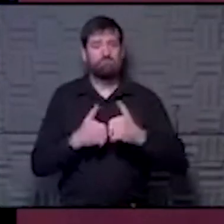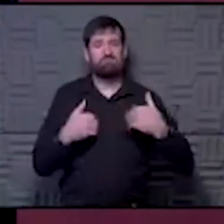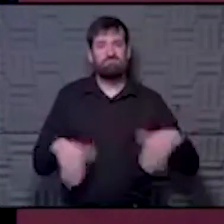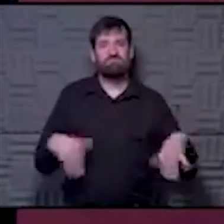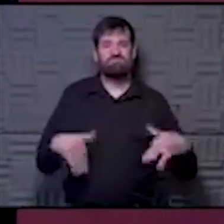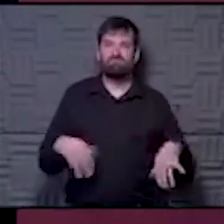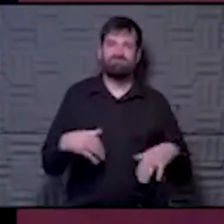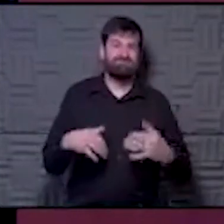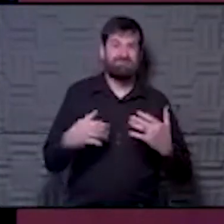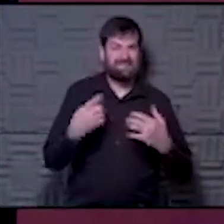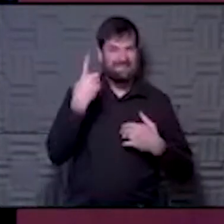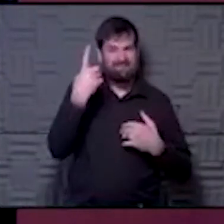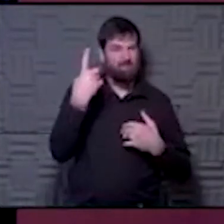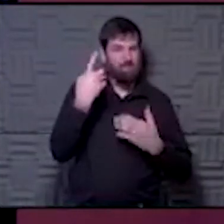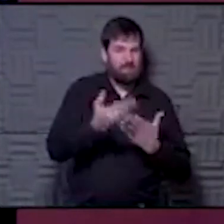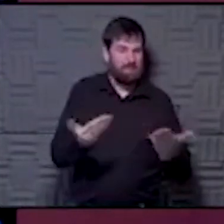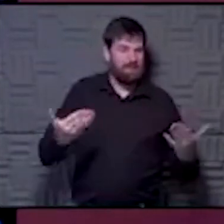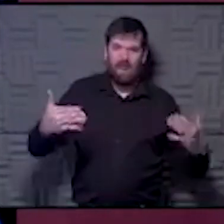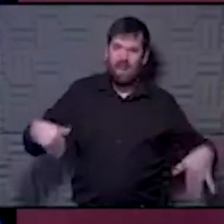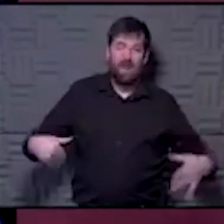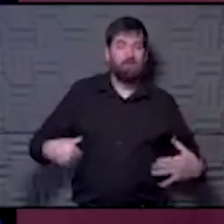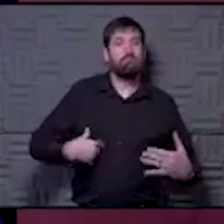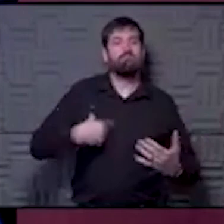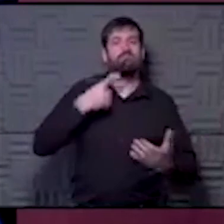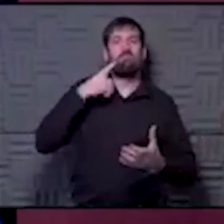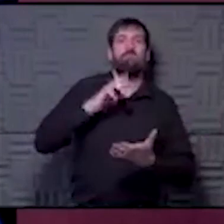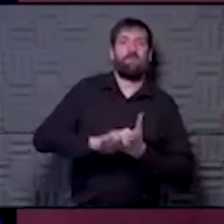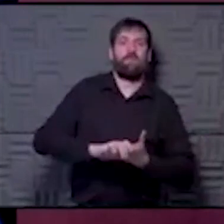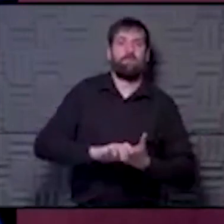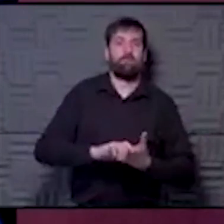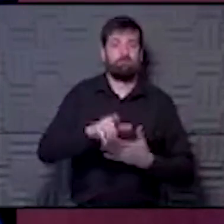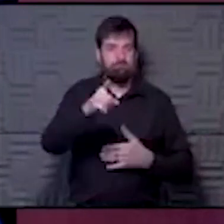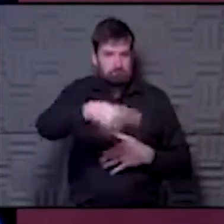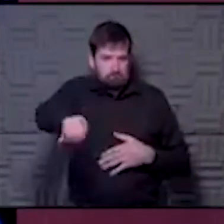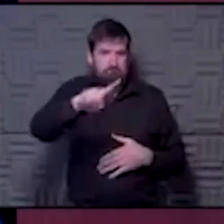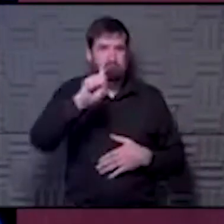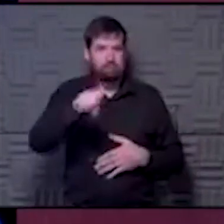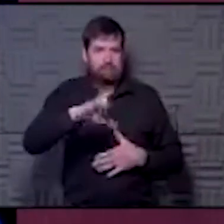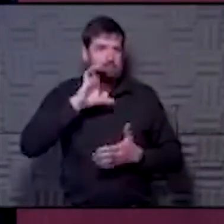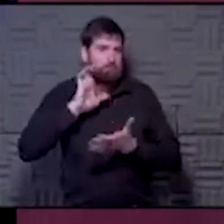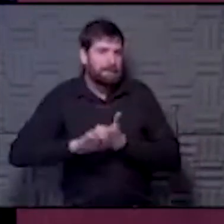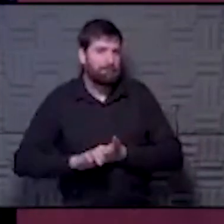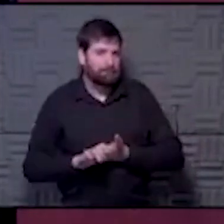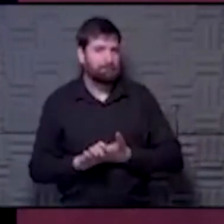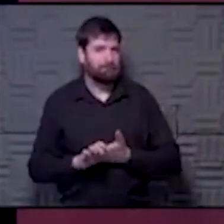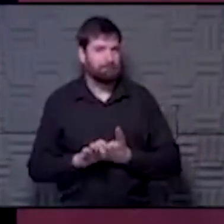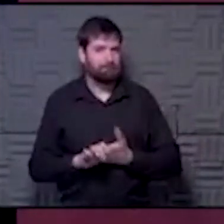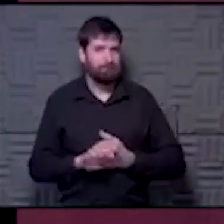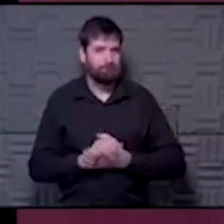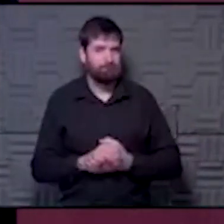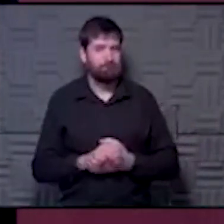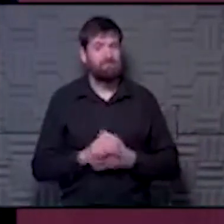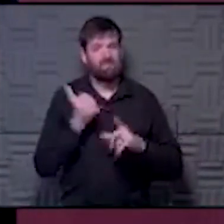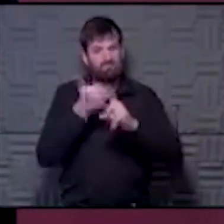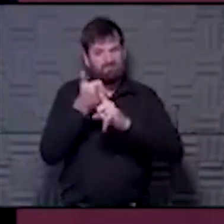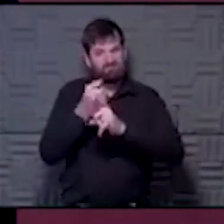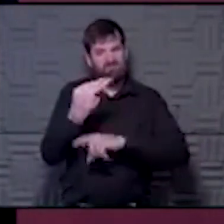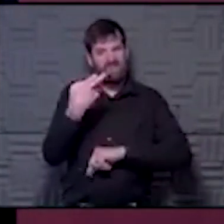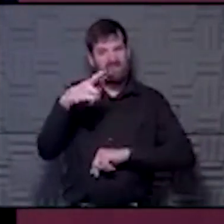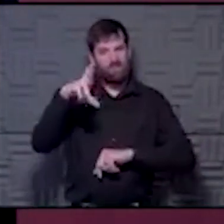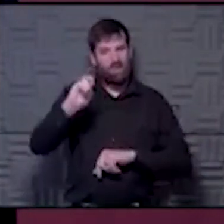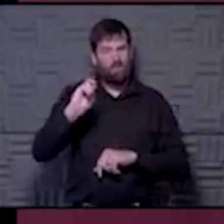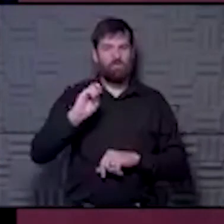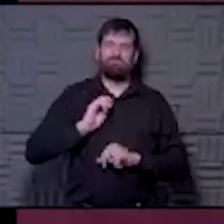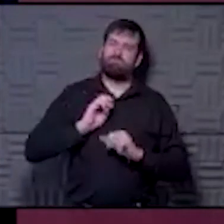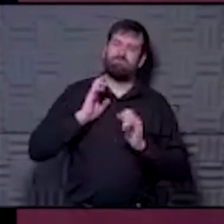lacks one thing, and it lacks faith. You're the one that has to have the faith, because you're the hero. We've